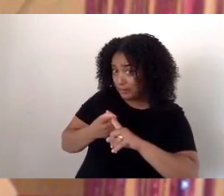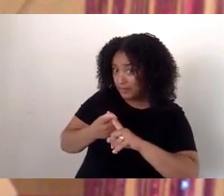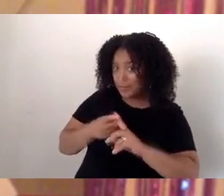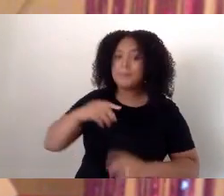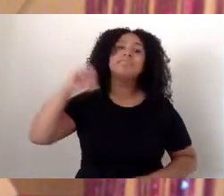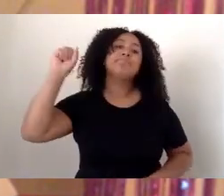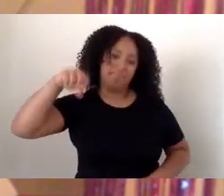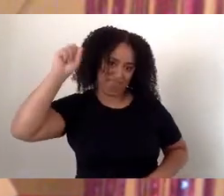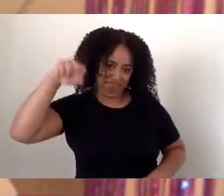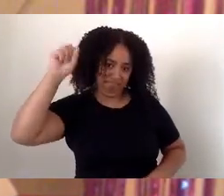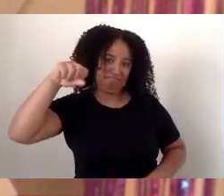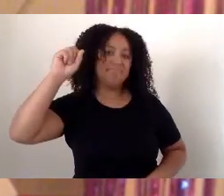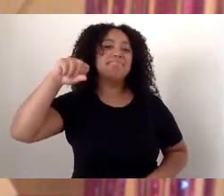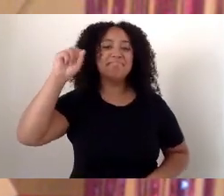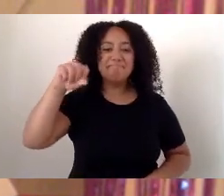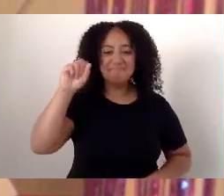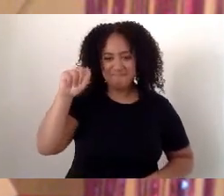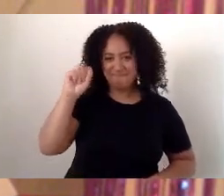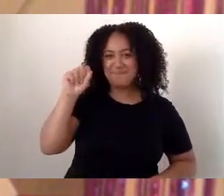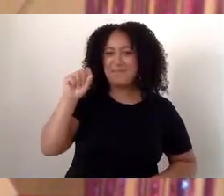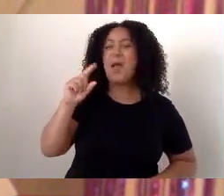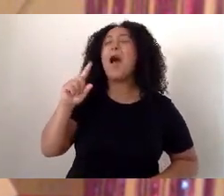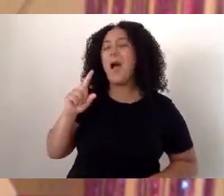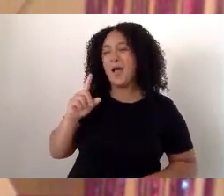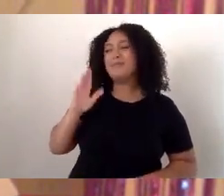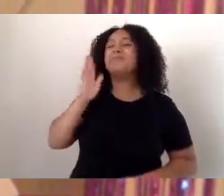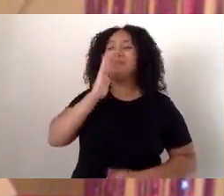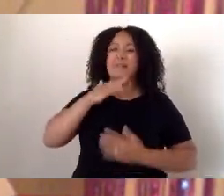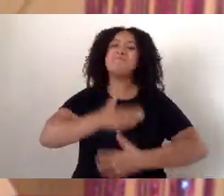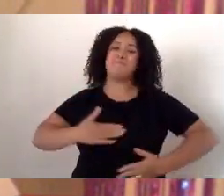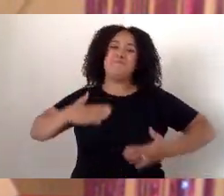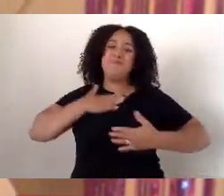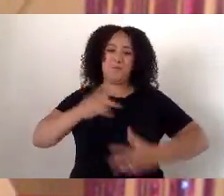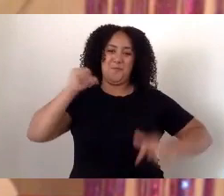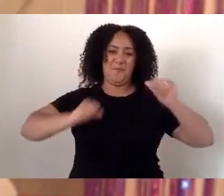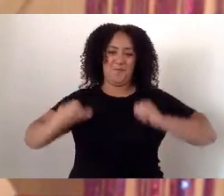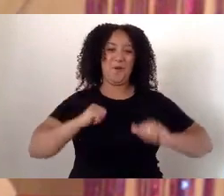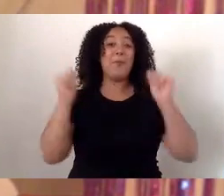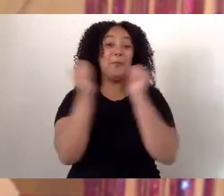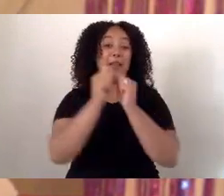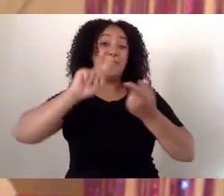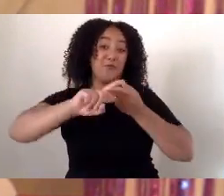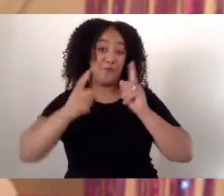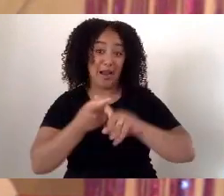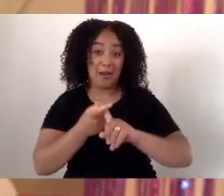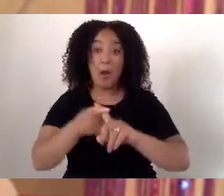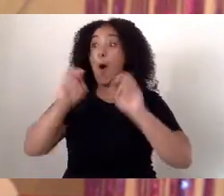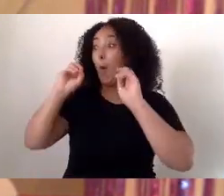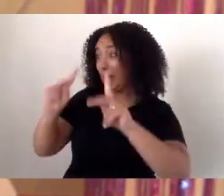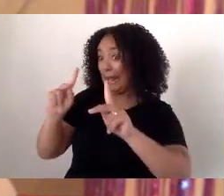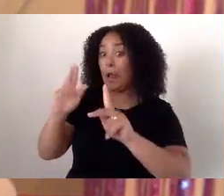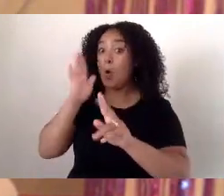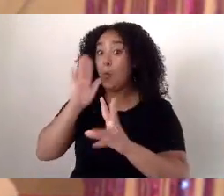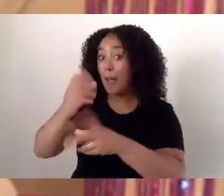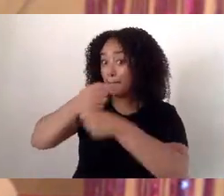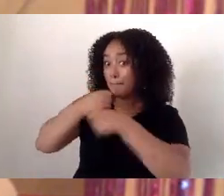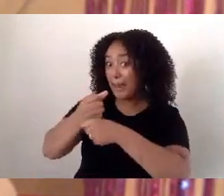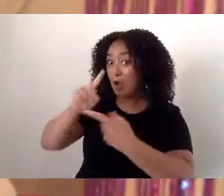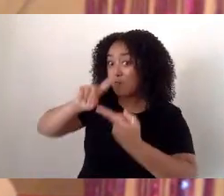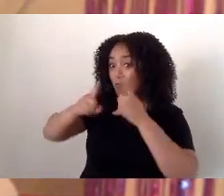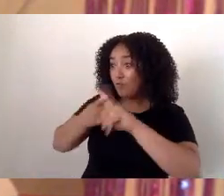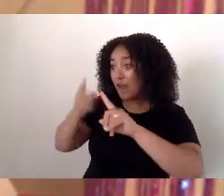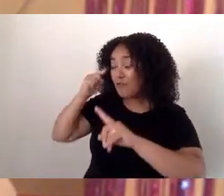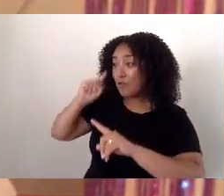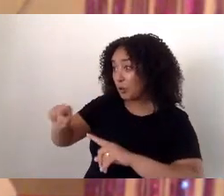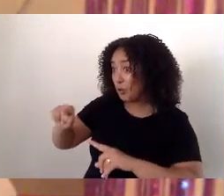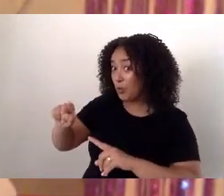Yeah. Oh, yeah, I think that you enjoy that. Okay, well, why don't we make you a friend, Flower, and then will you do a beautiful duet for all the people watching us